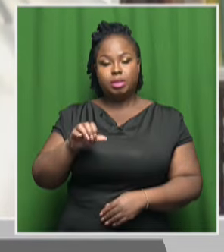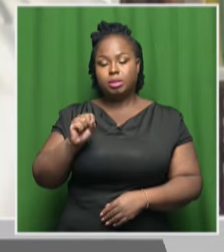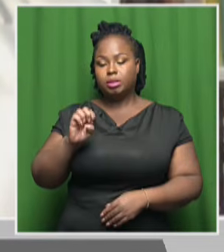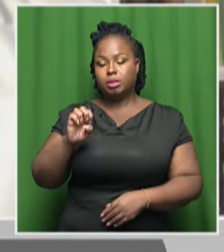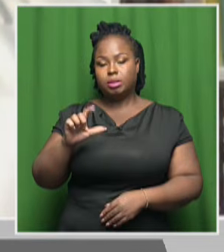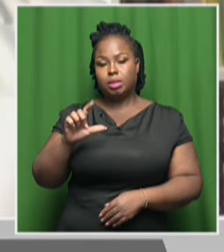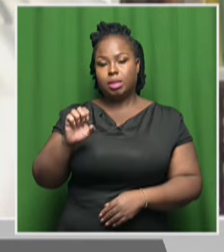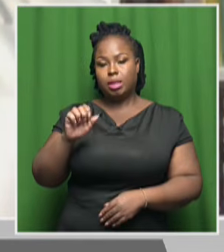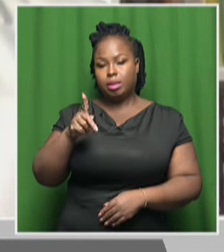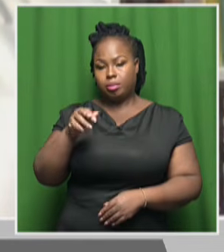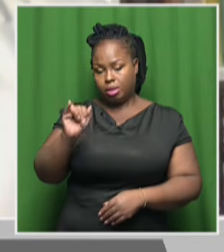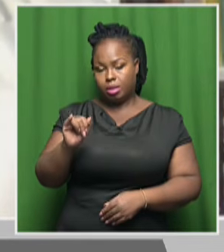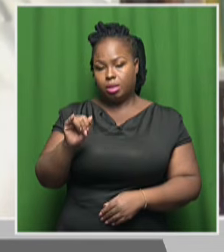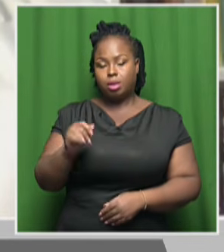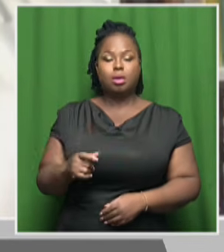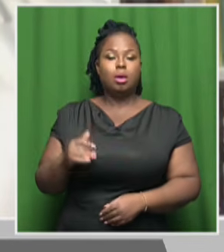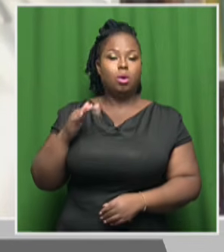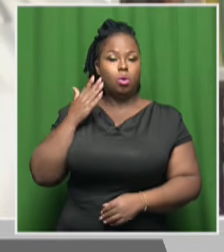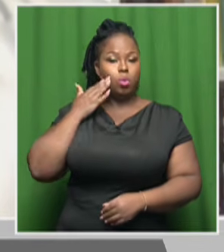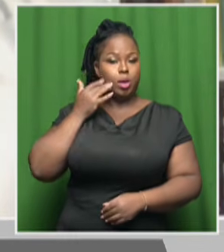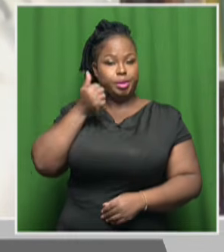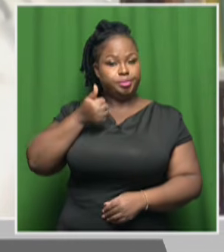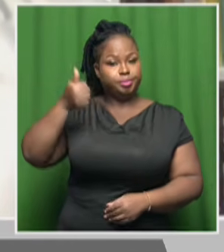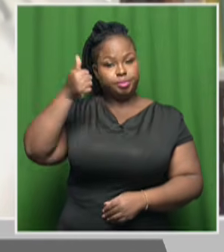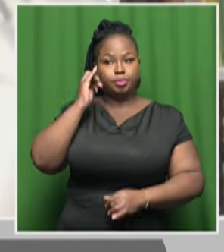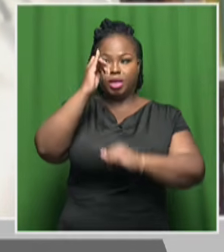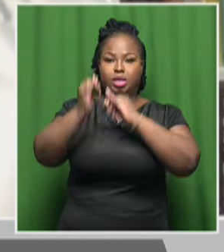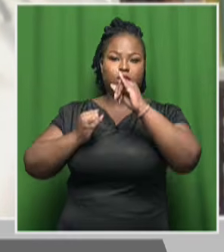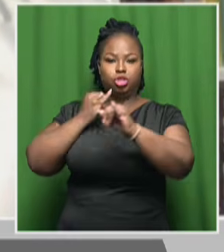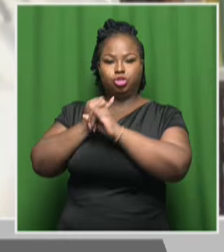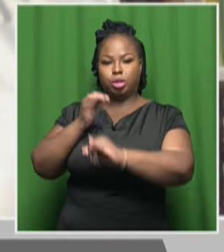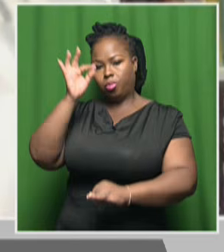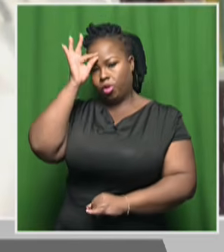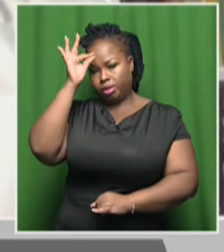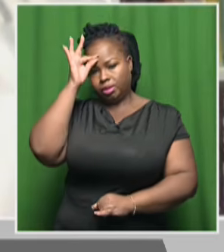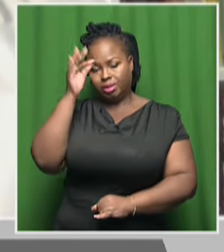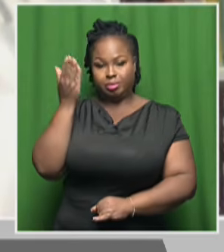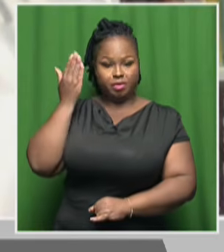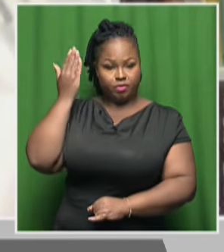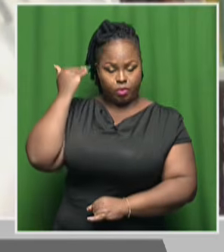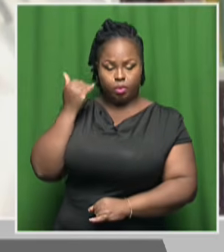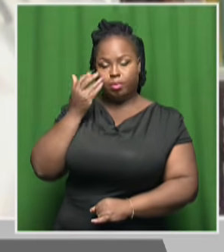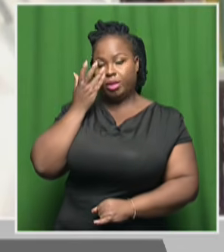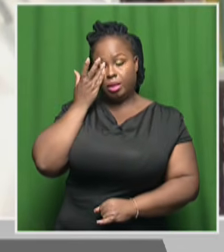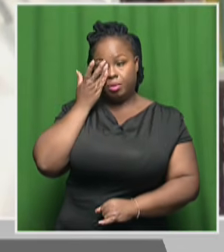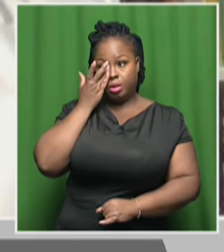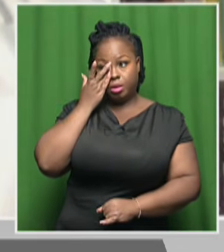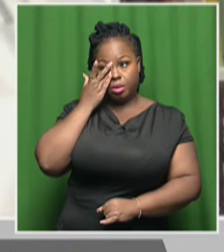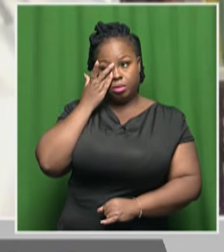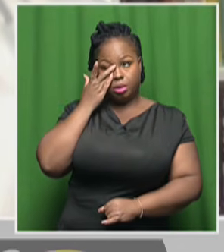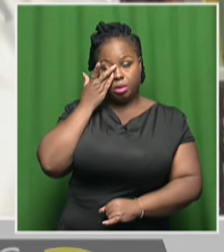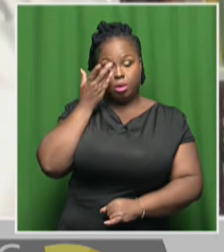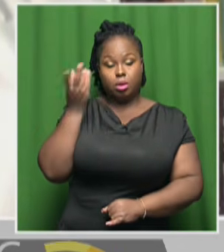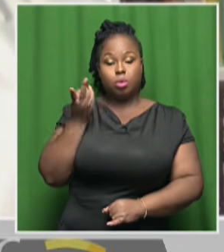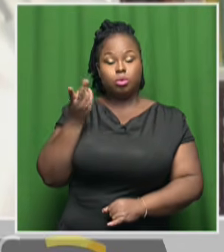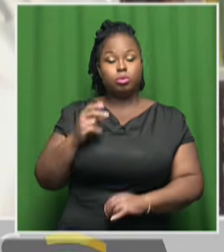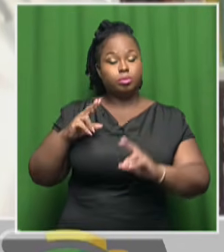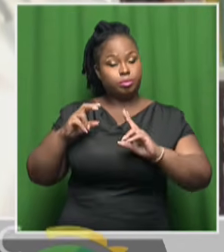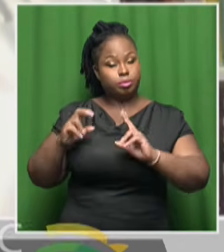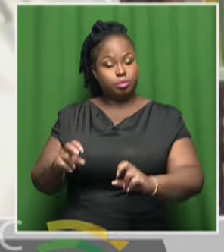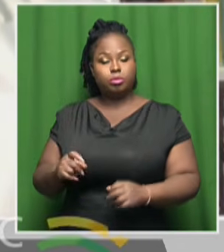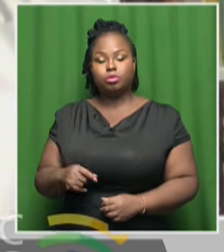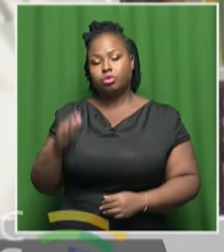actually started flagging Jacques Levy when he was head of Interpol and police commissioner at the time. And he went on a campaign, investigated him,